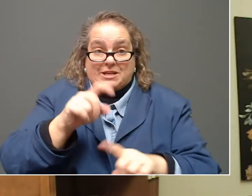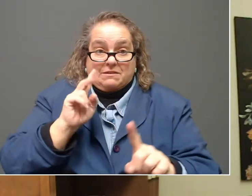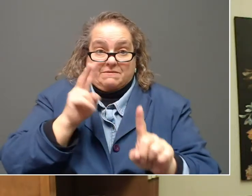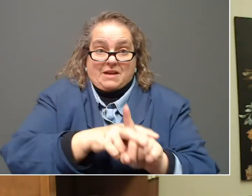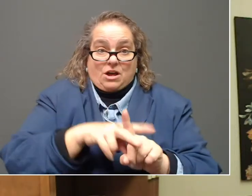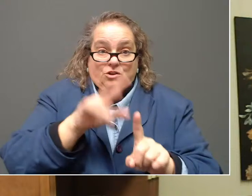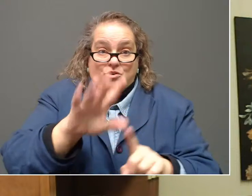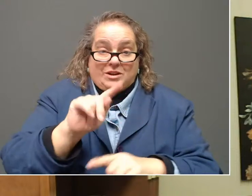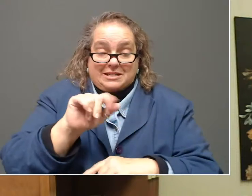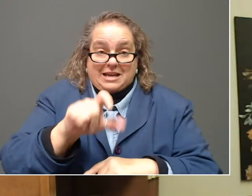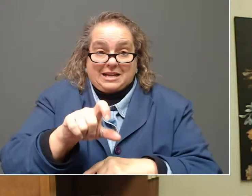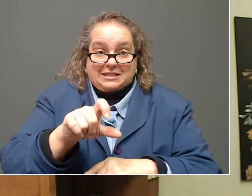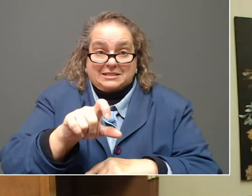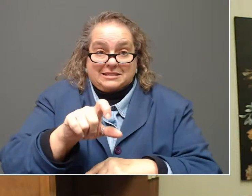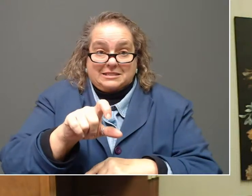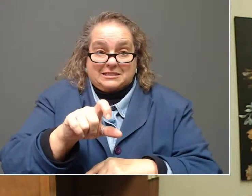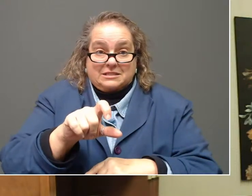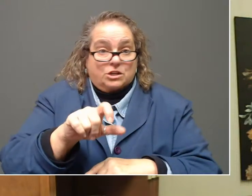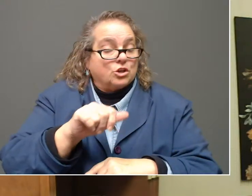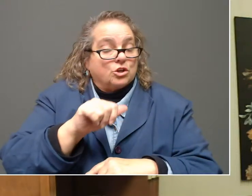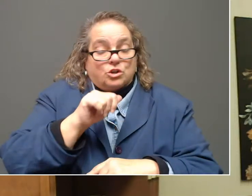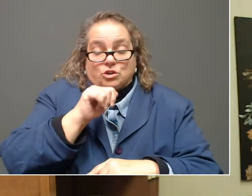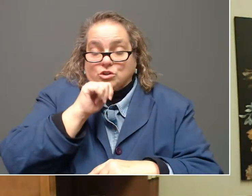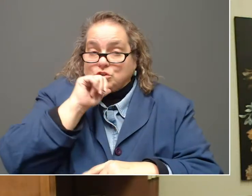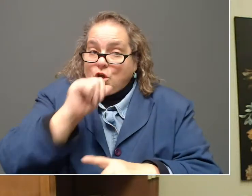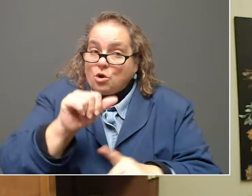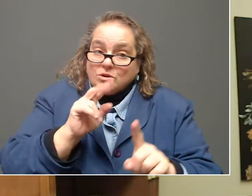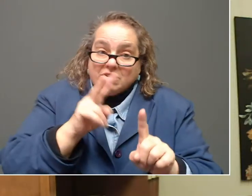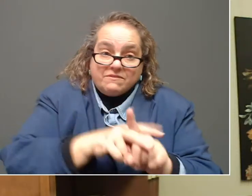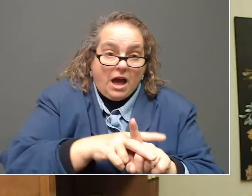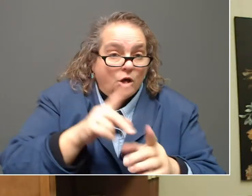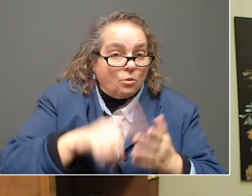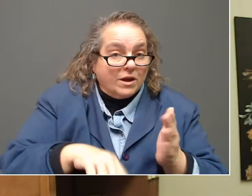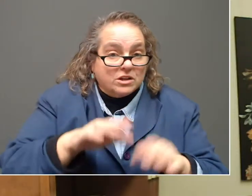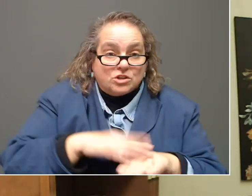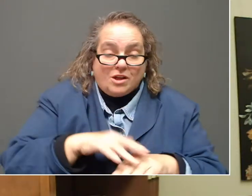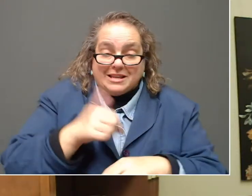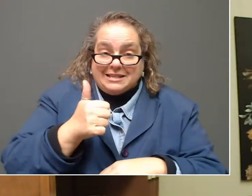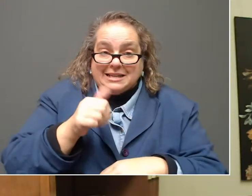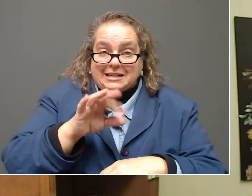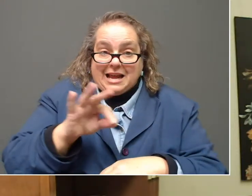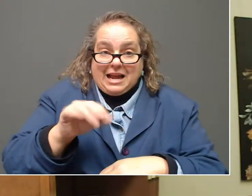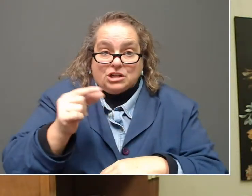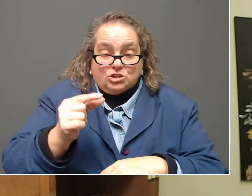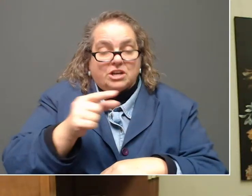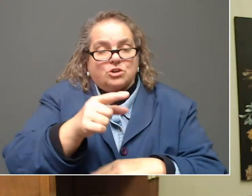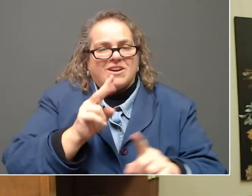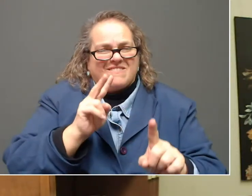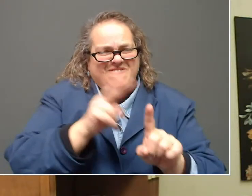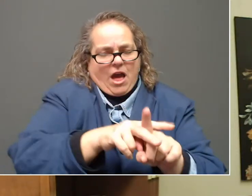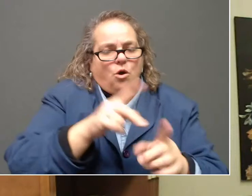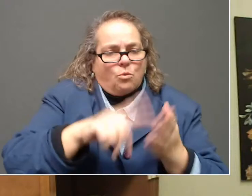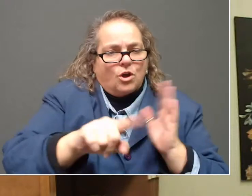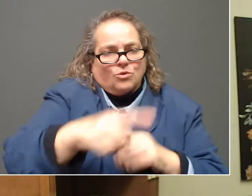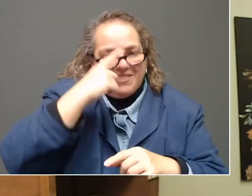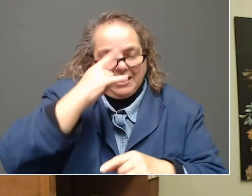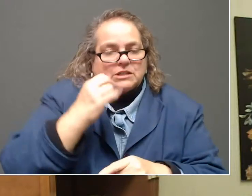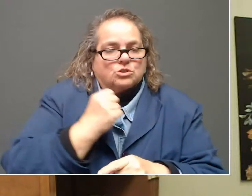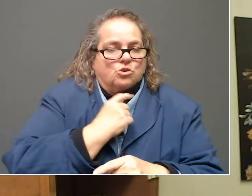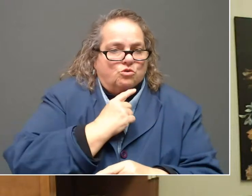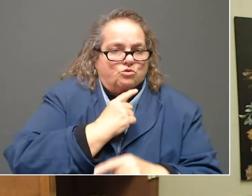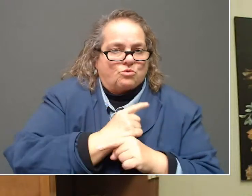a question at last week's press conference about what to do. What is the IRS going to do if you don't have a corrected